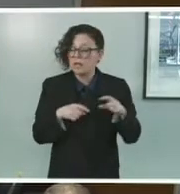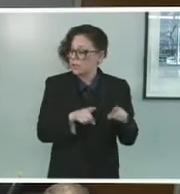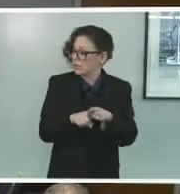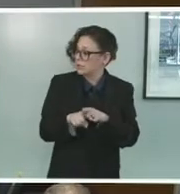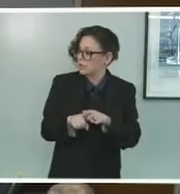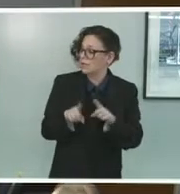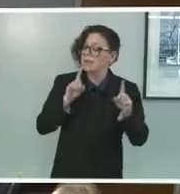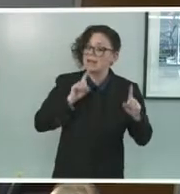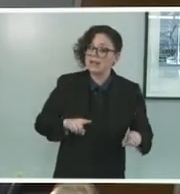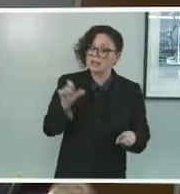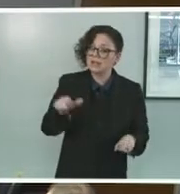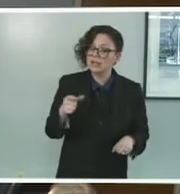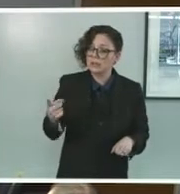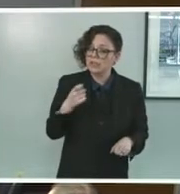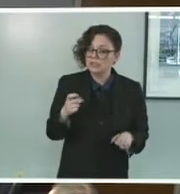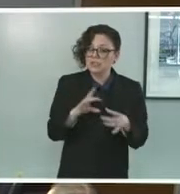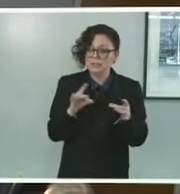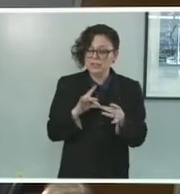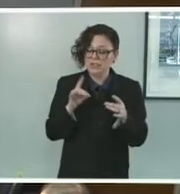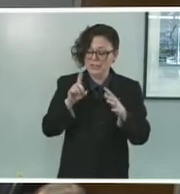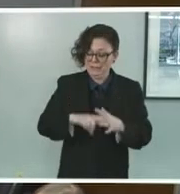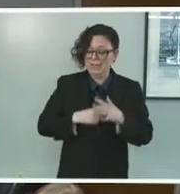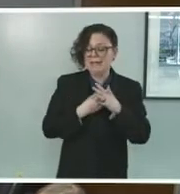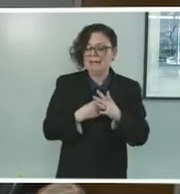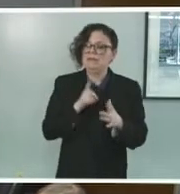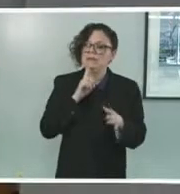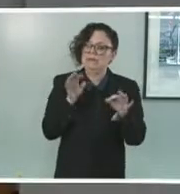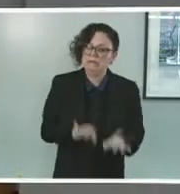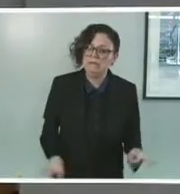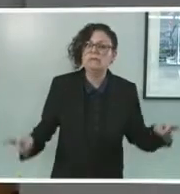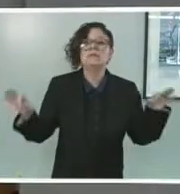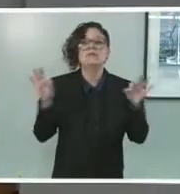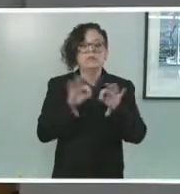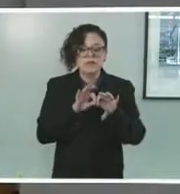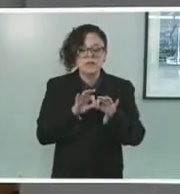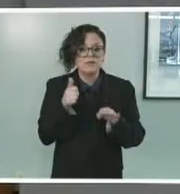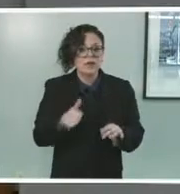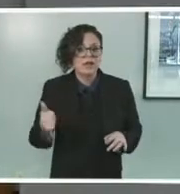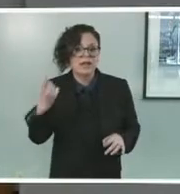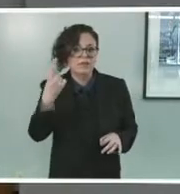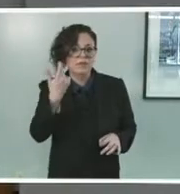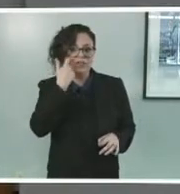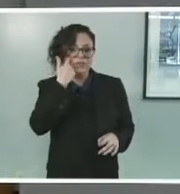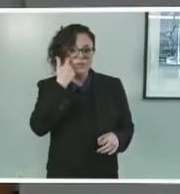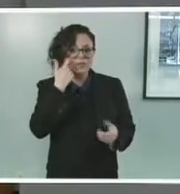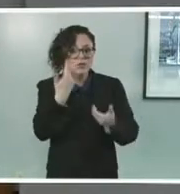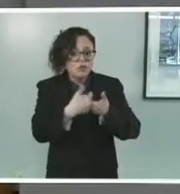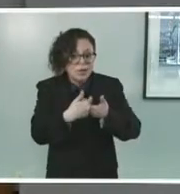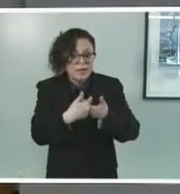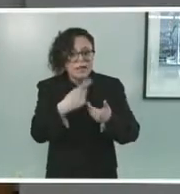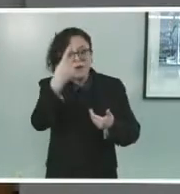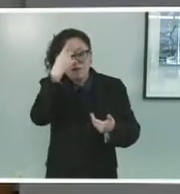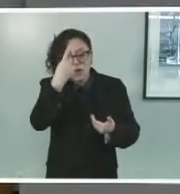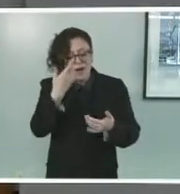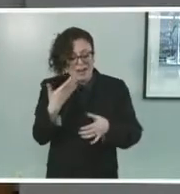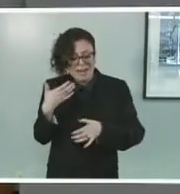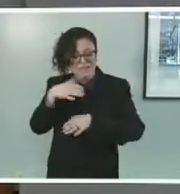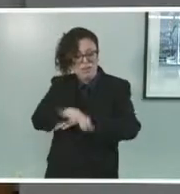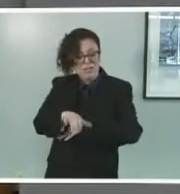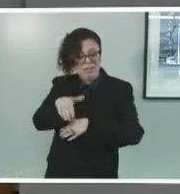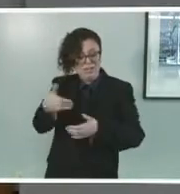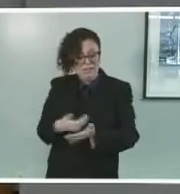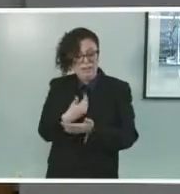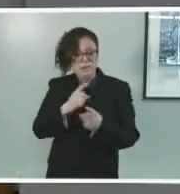the beginning, but I think it's critical for anybody who's just tuned in. In terms of enforcement, people leaving